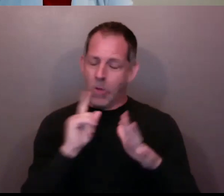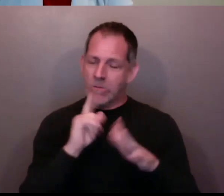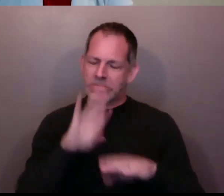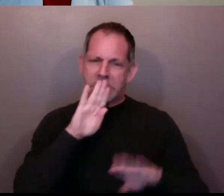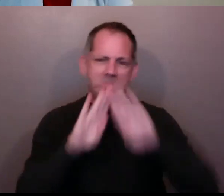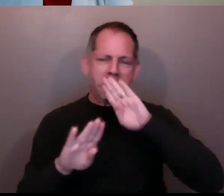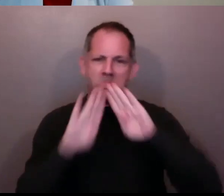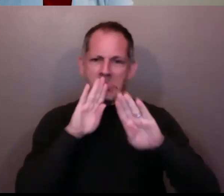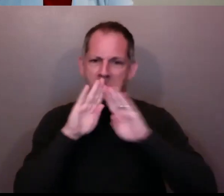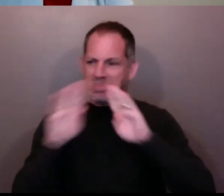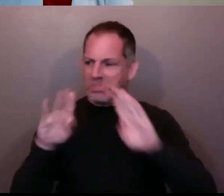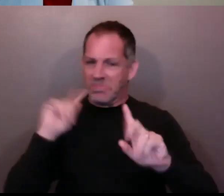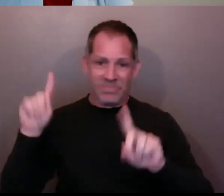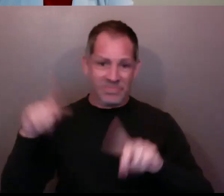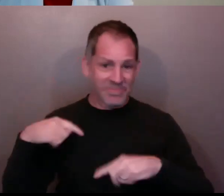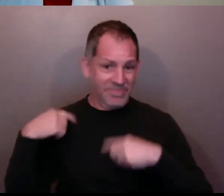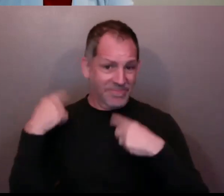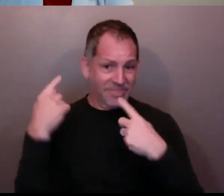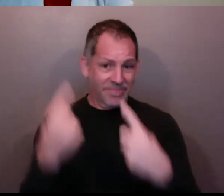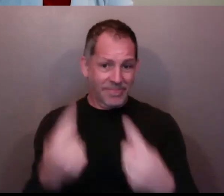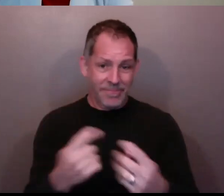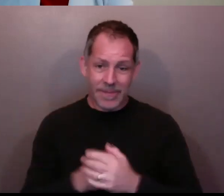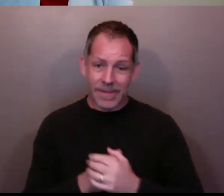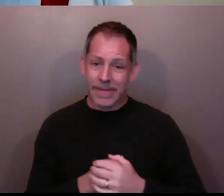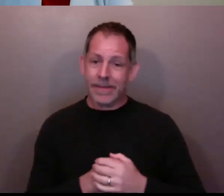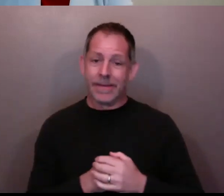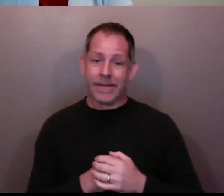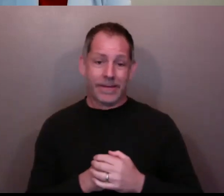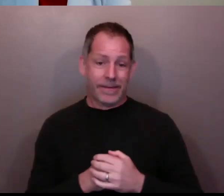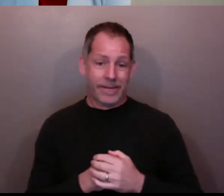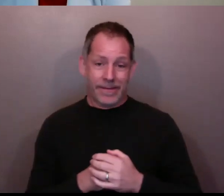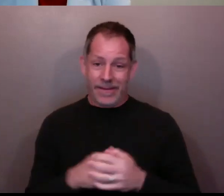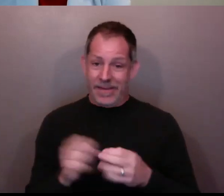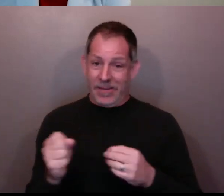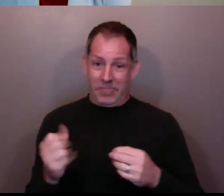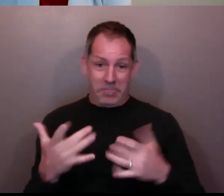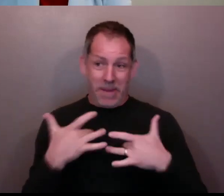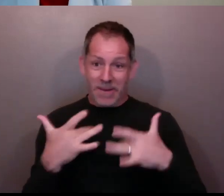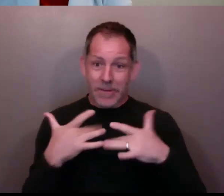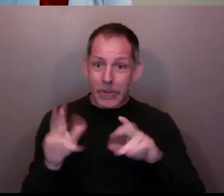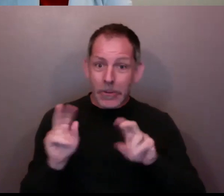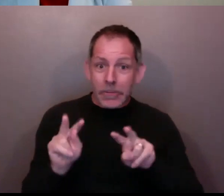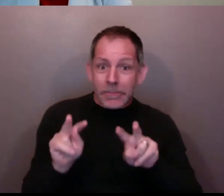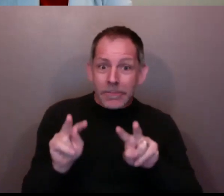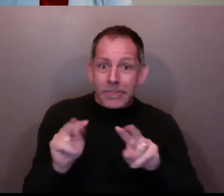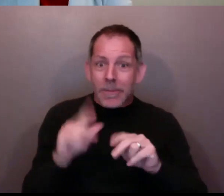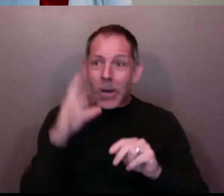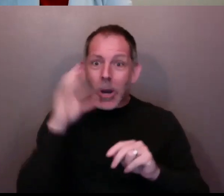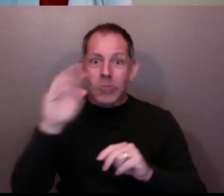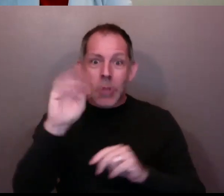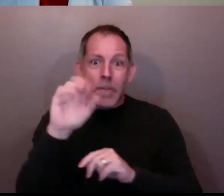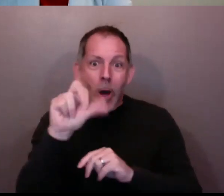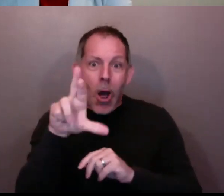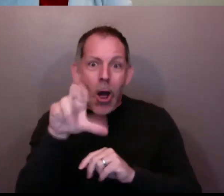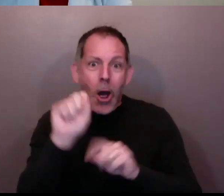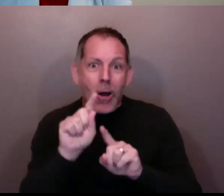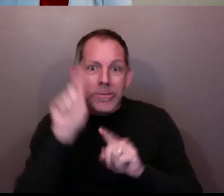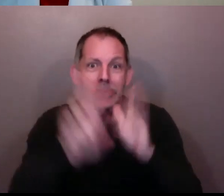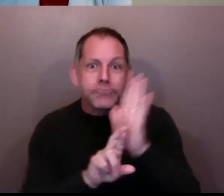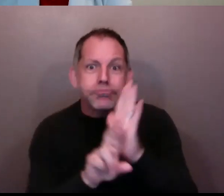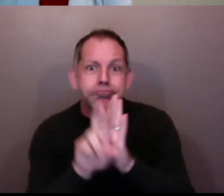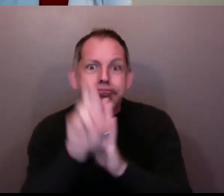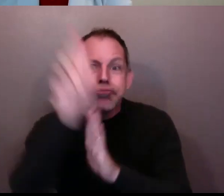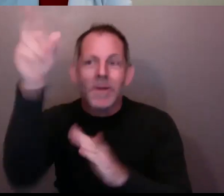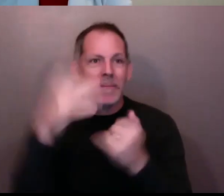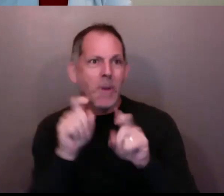moon, vehicles to Mars. We've cured complex diseases before, but it all takes time and it takes effort